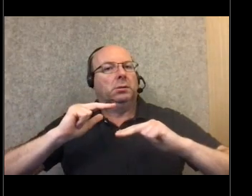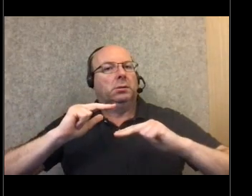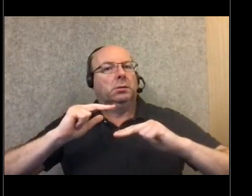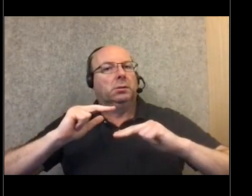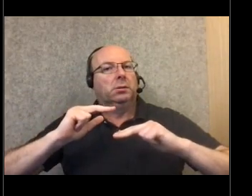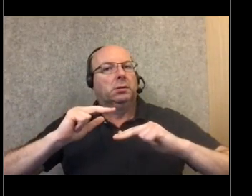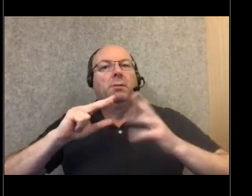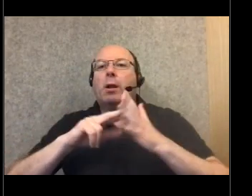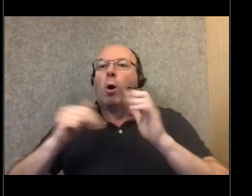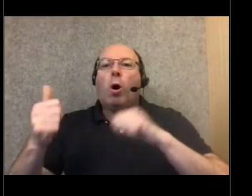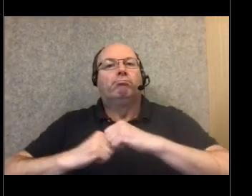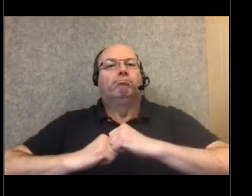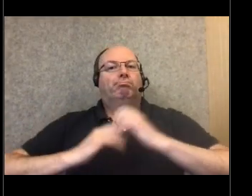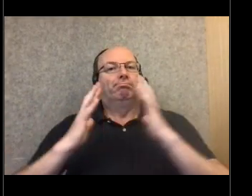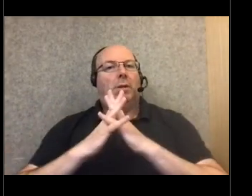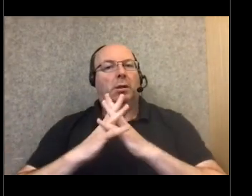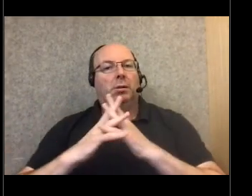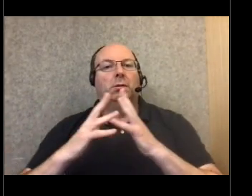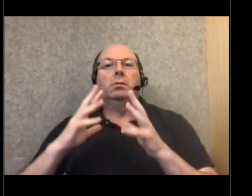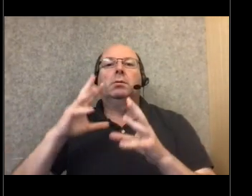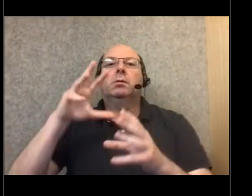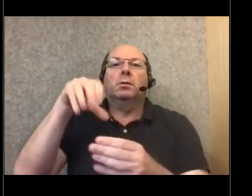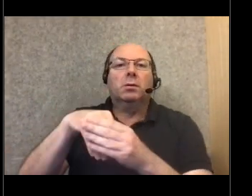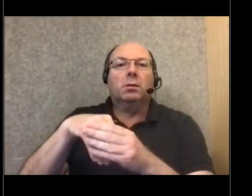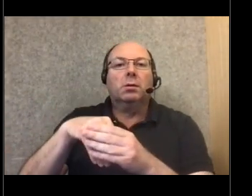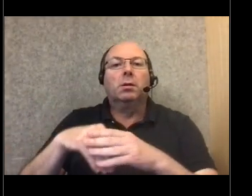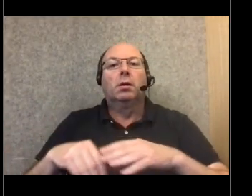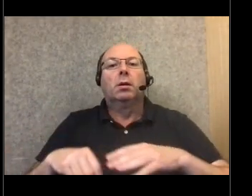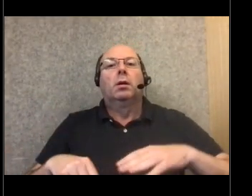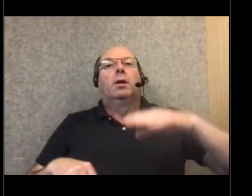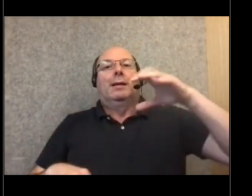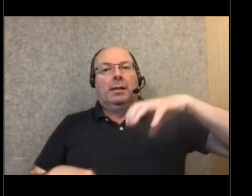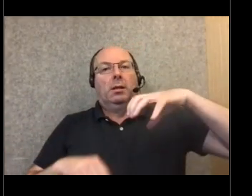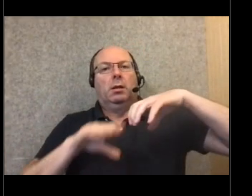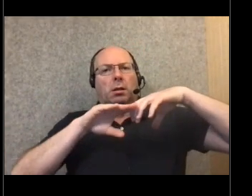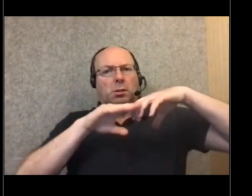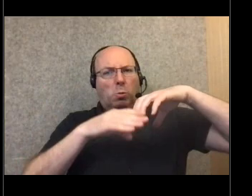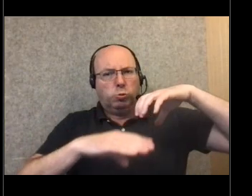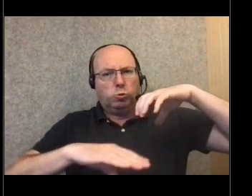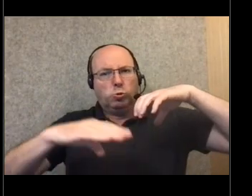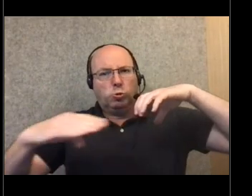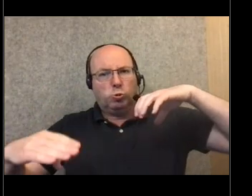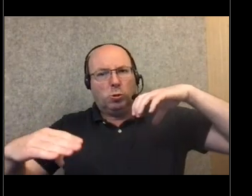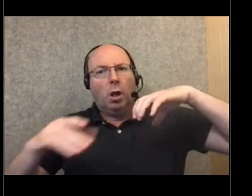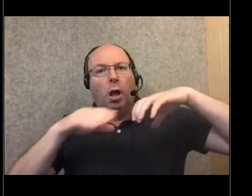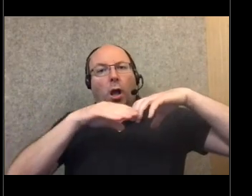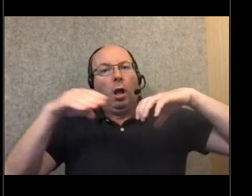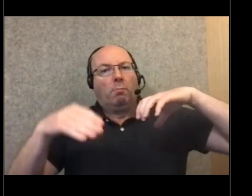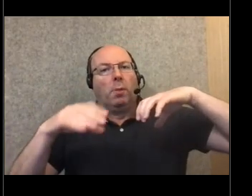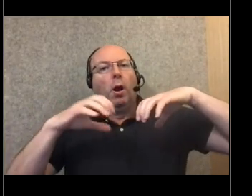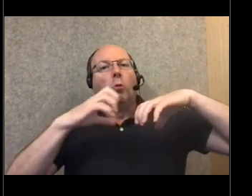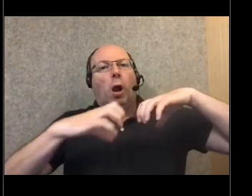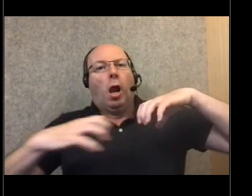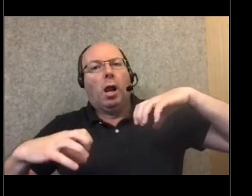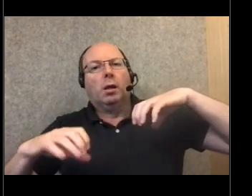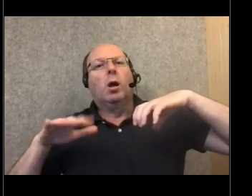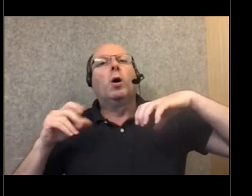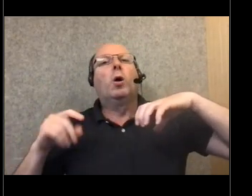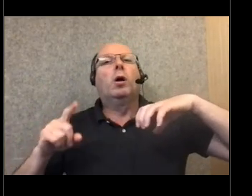including those where steep slopes, rock outcroppings, marshy